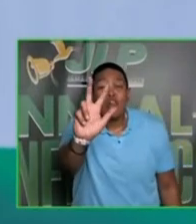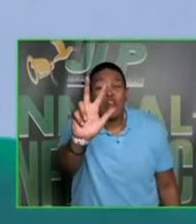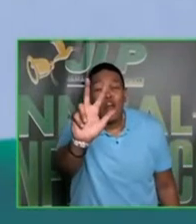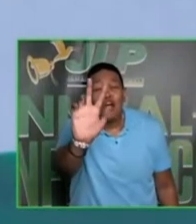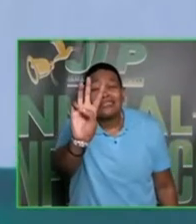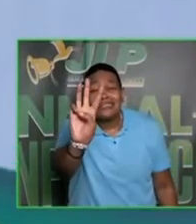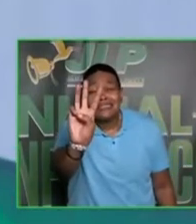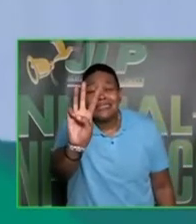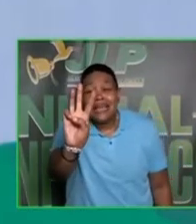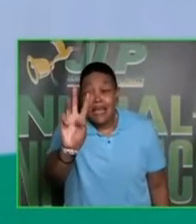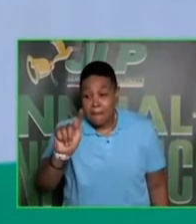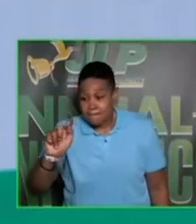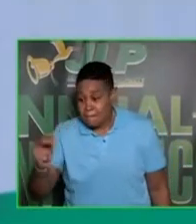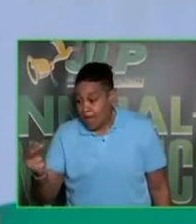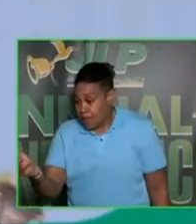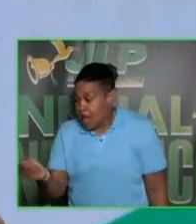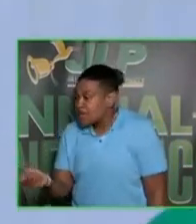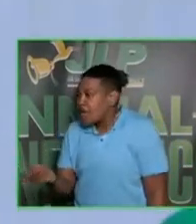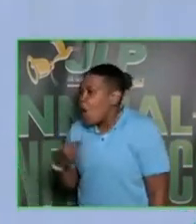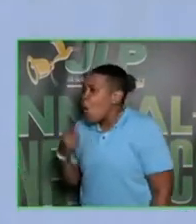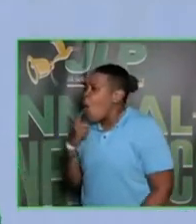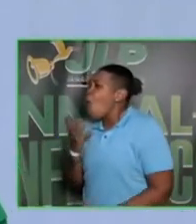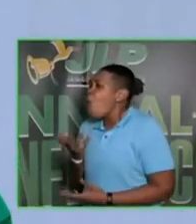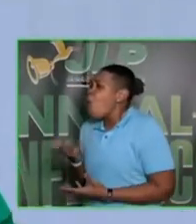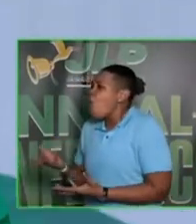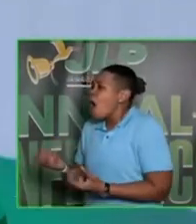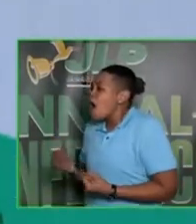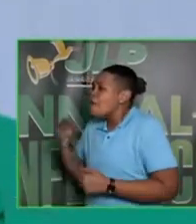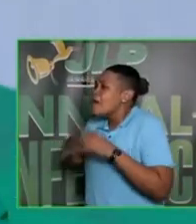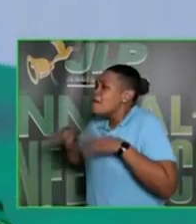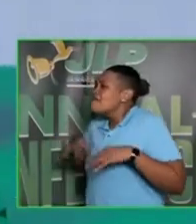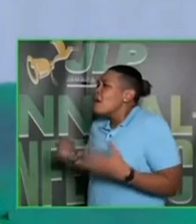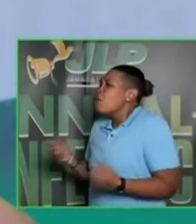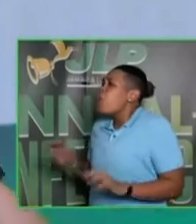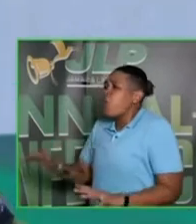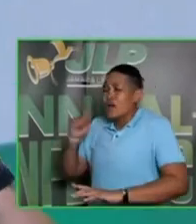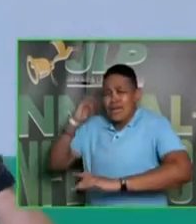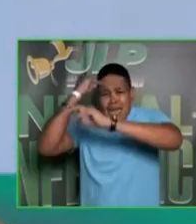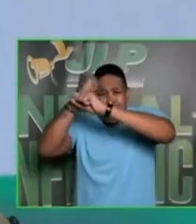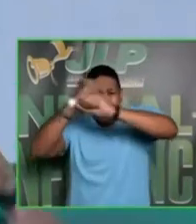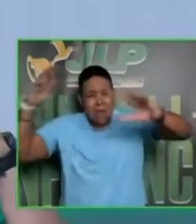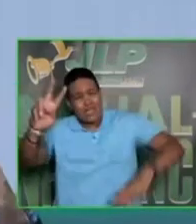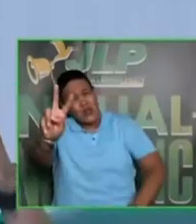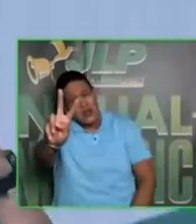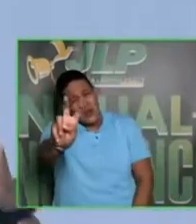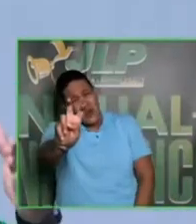236 path beneficiaries. Some of you are inside here, but you imagine